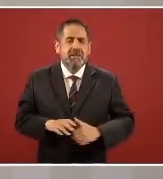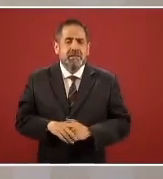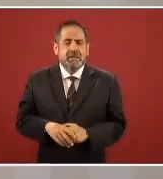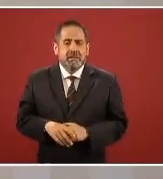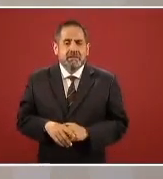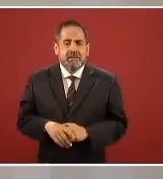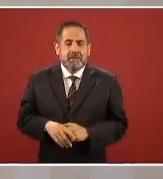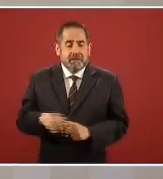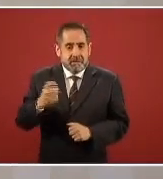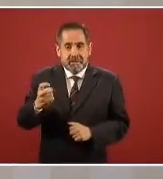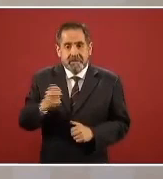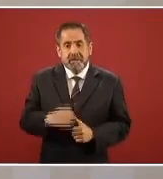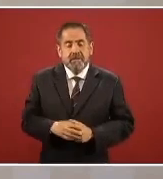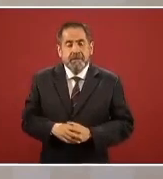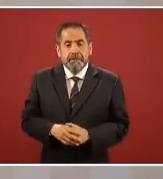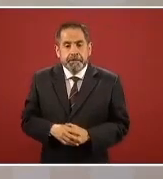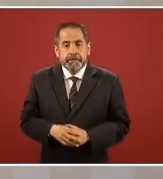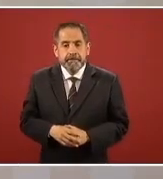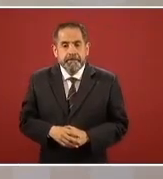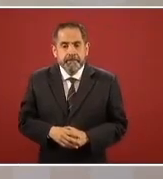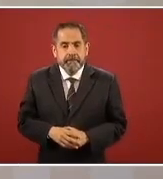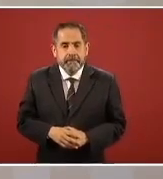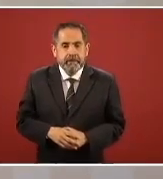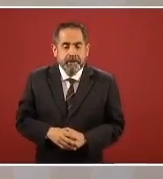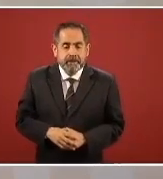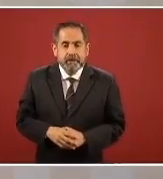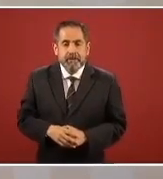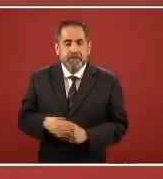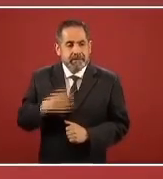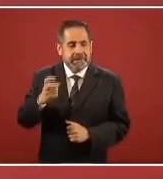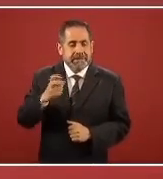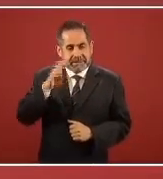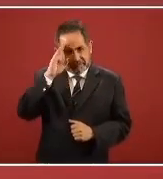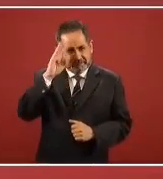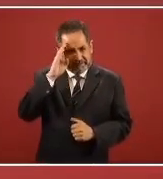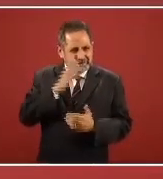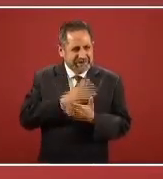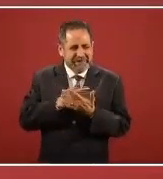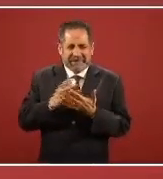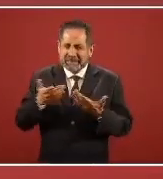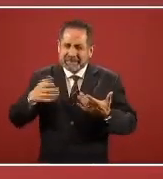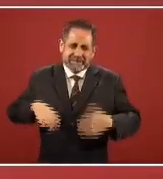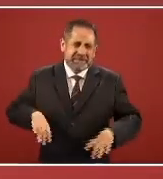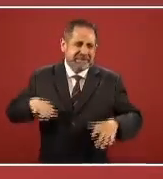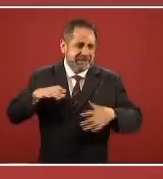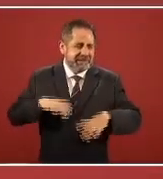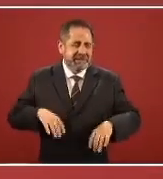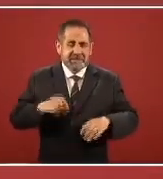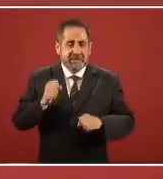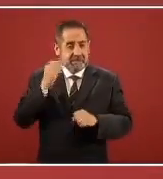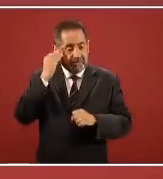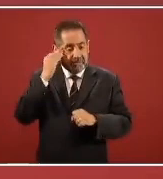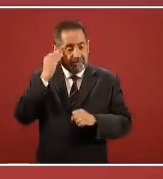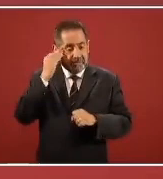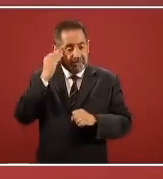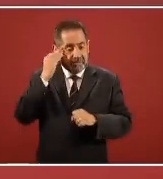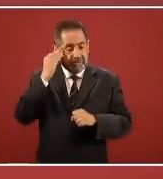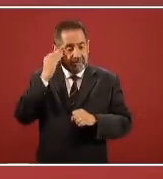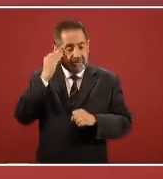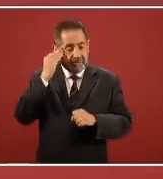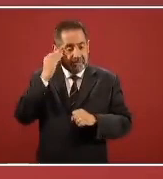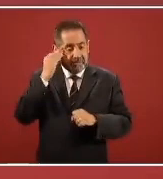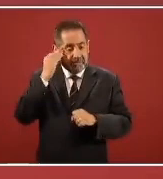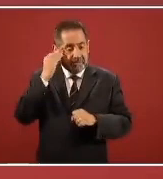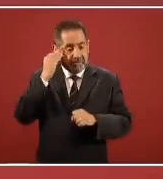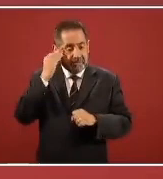Así. To that extent. Eran las dimensiones del saqueo durante el periodo neoliberal. Of the